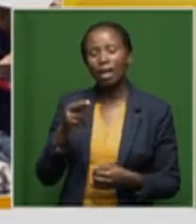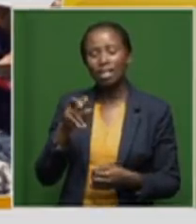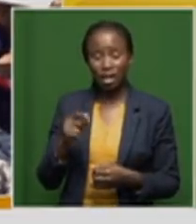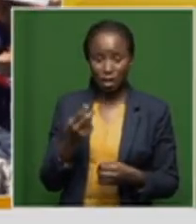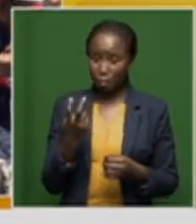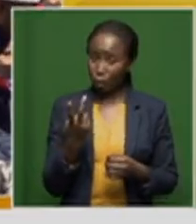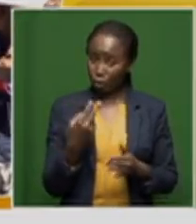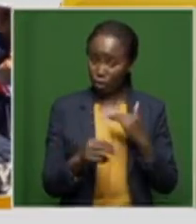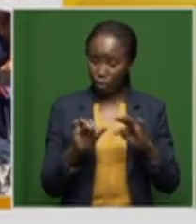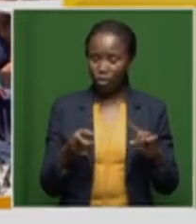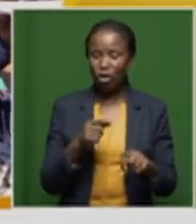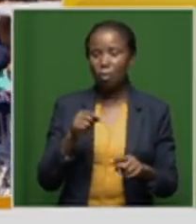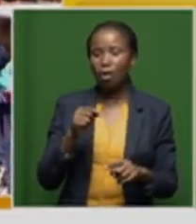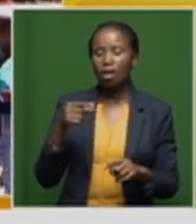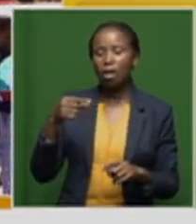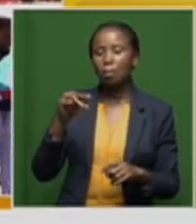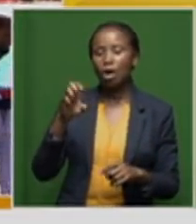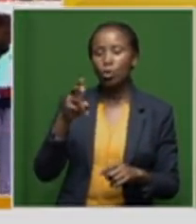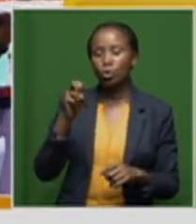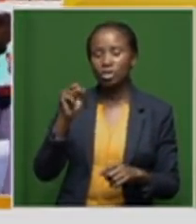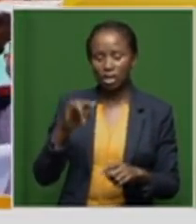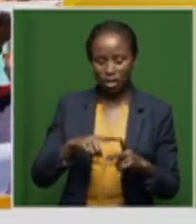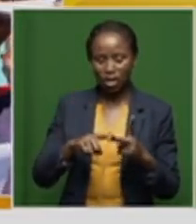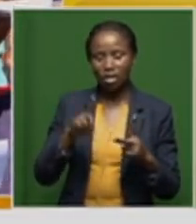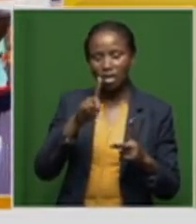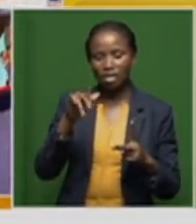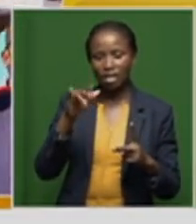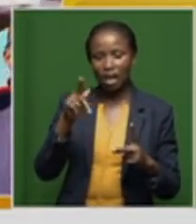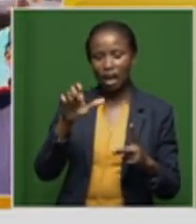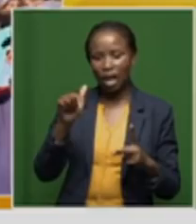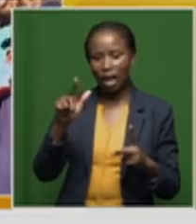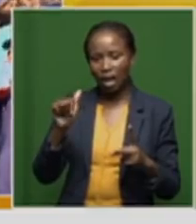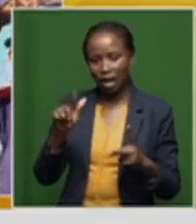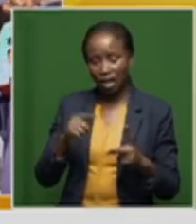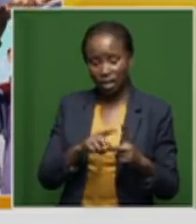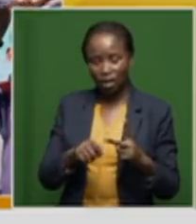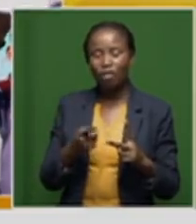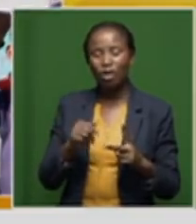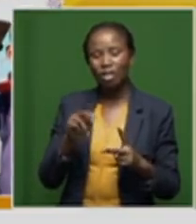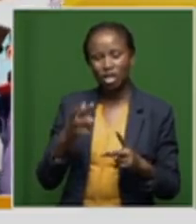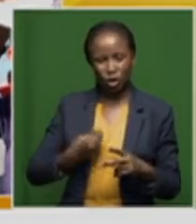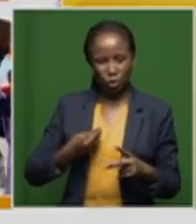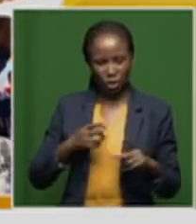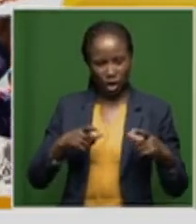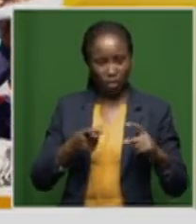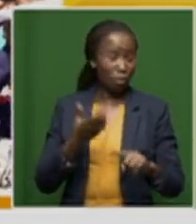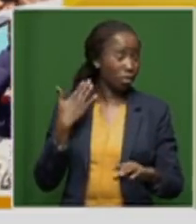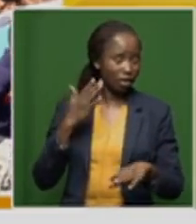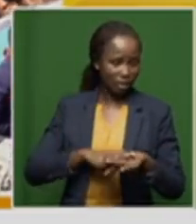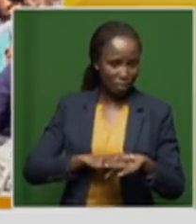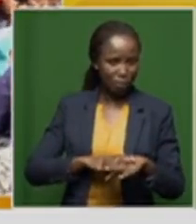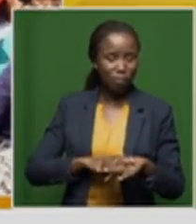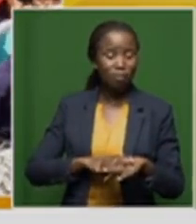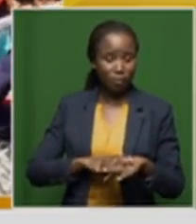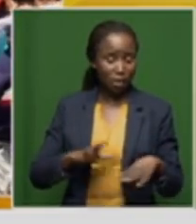of the ANC, Malusi Gigaba and Sihle Zikalala, synonymous with the ANC Youth League of the time. They've risen in through the ranks